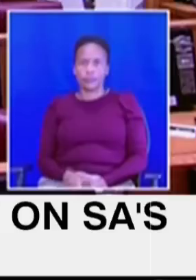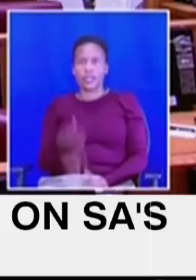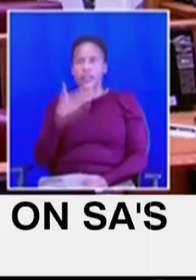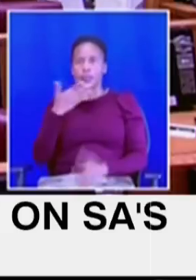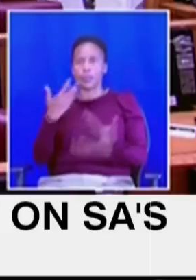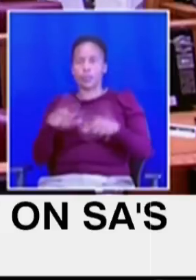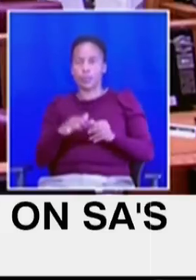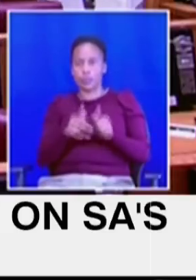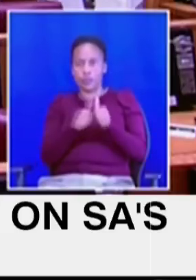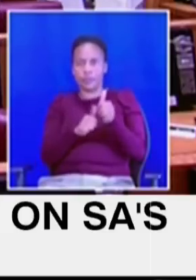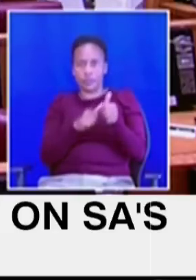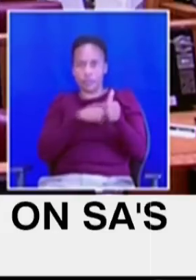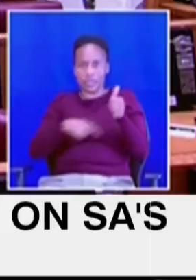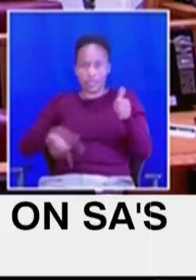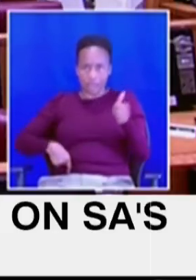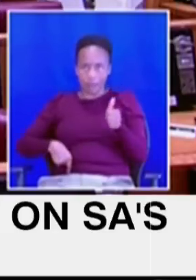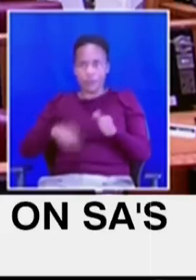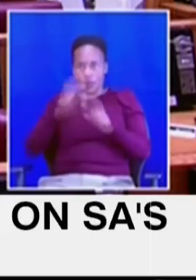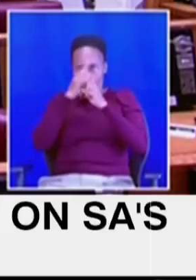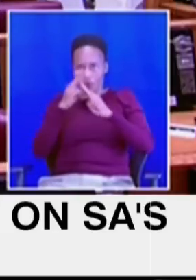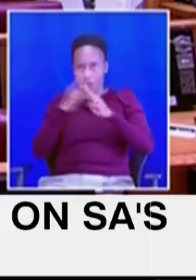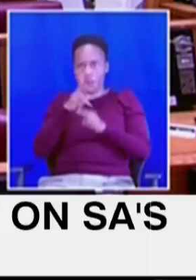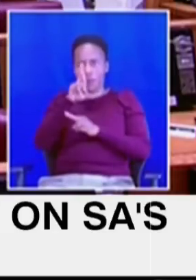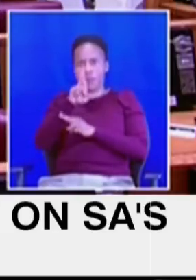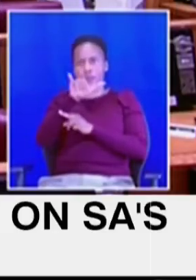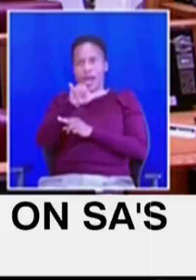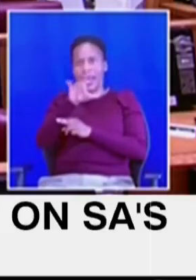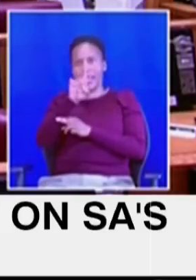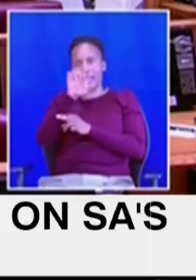President. Honorable Ryder.